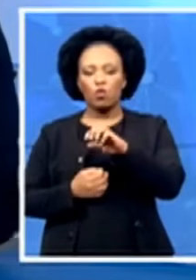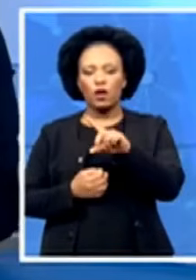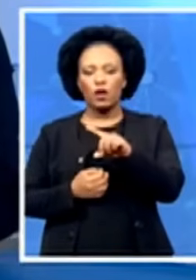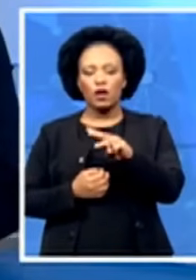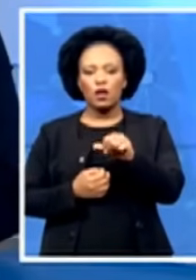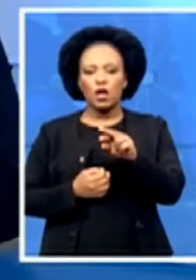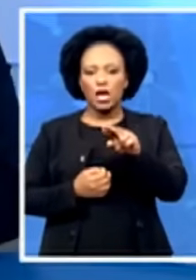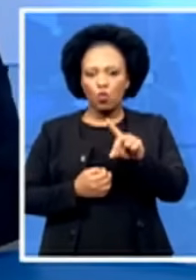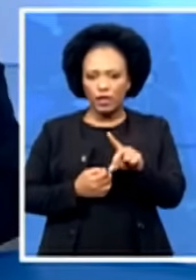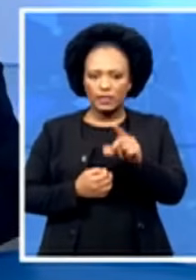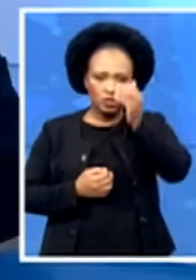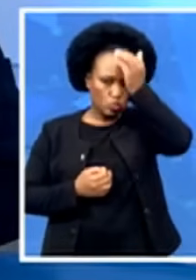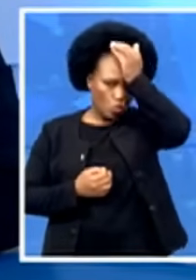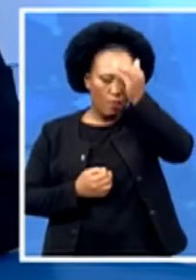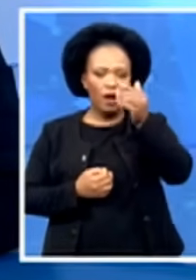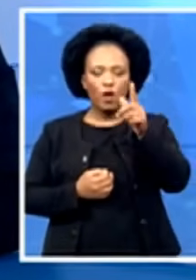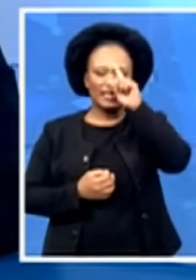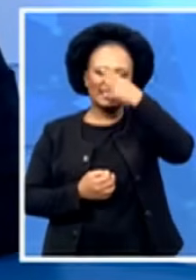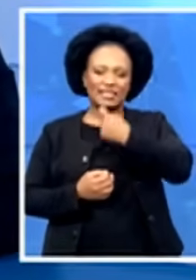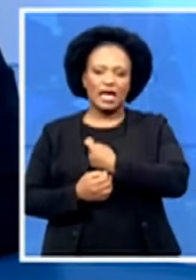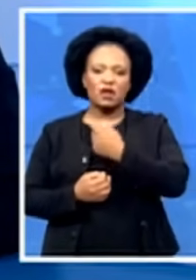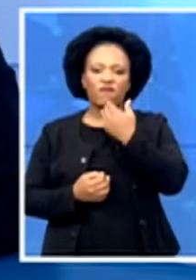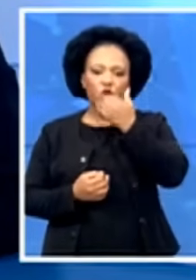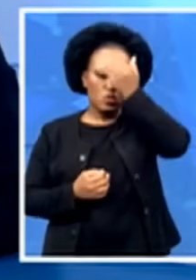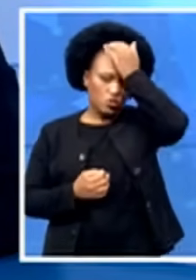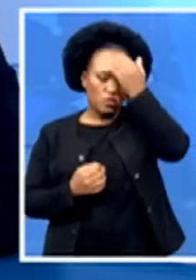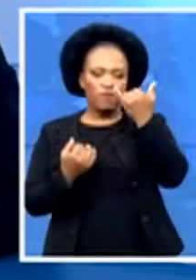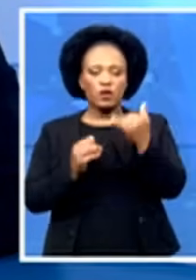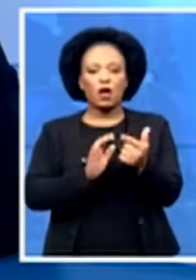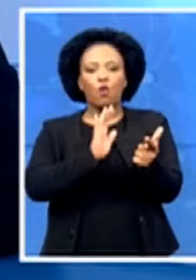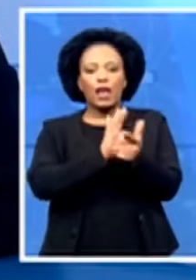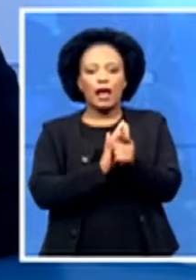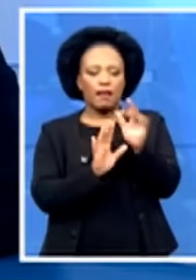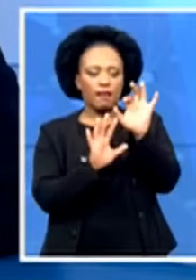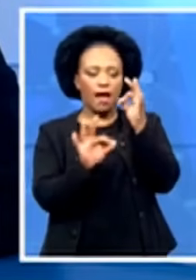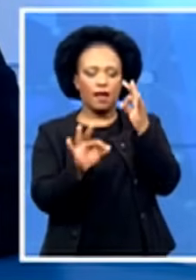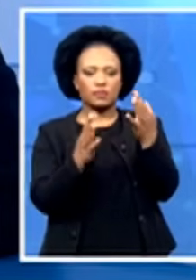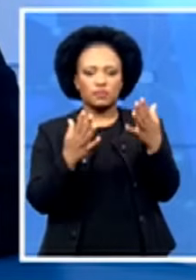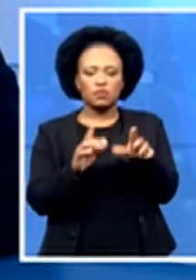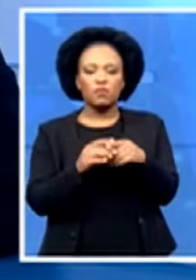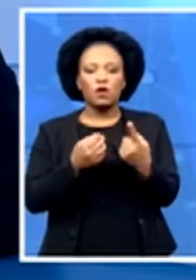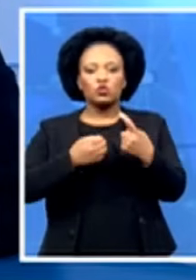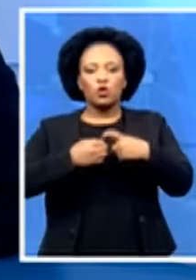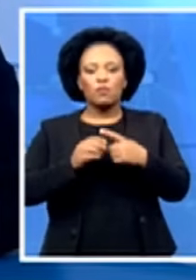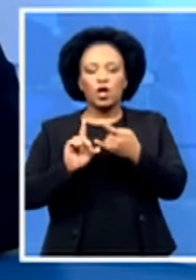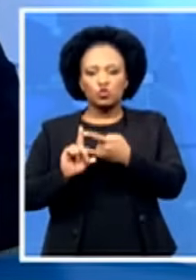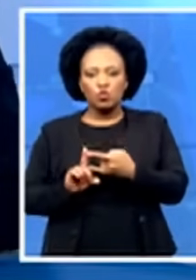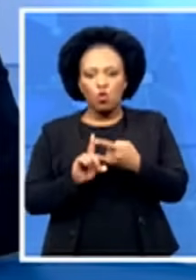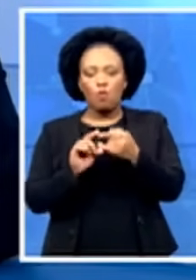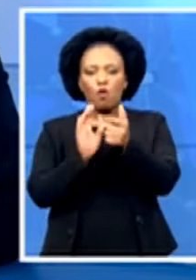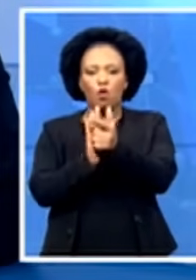In the meantime, let's now get some legal analysis on this judgment. We're now joined via Zoom by attorney from,